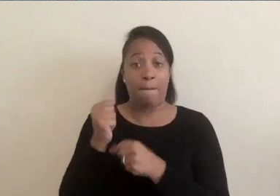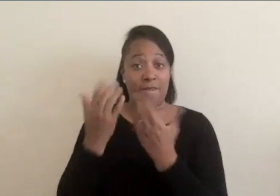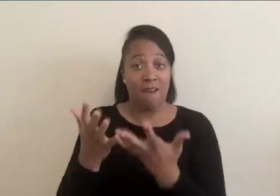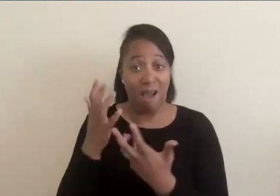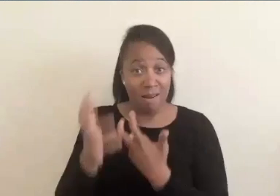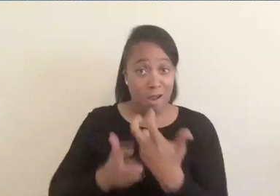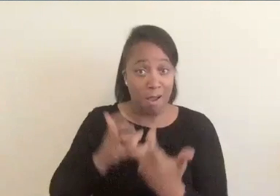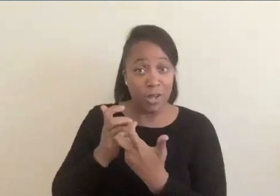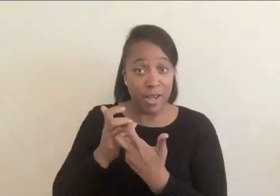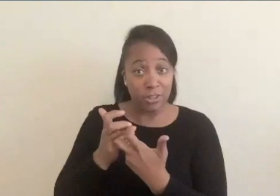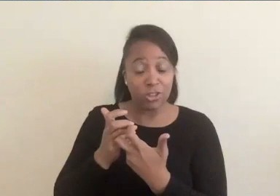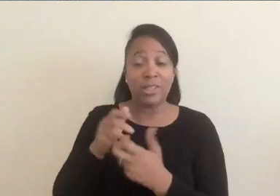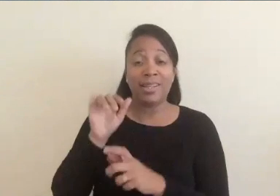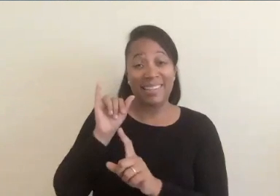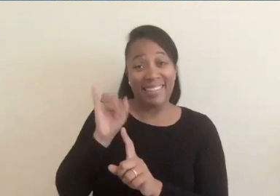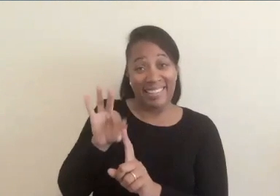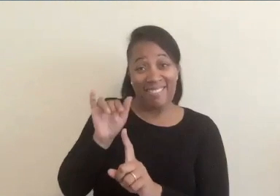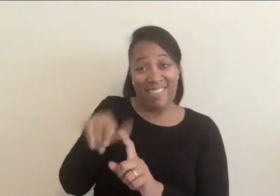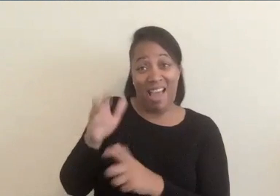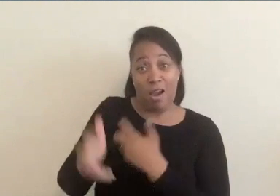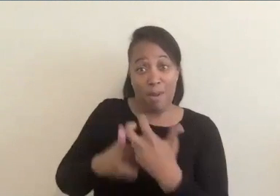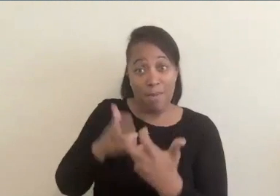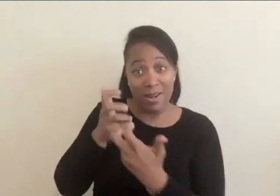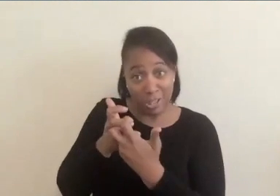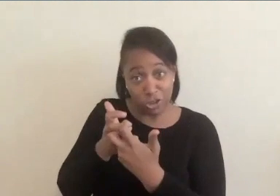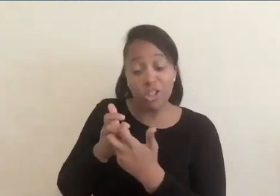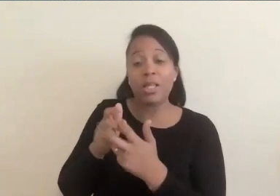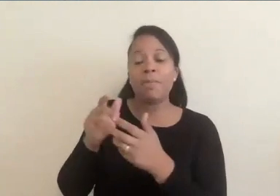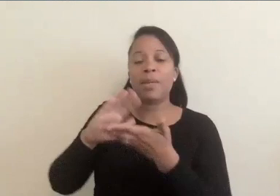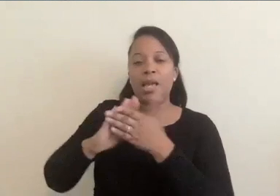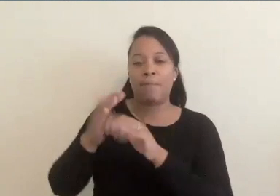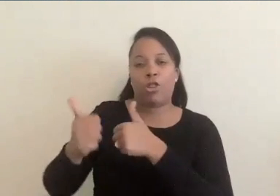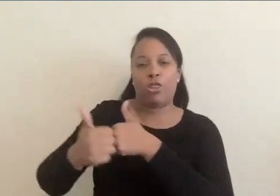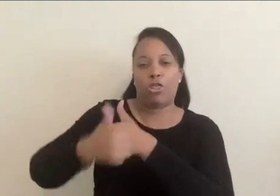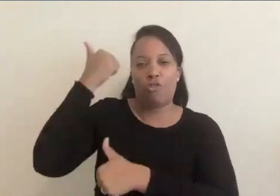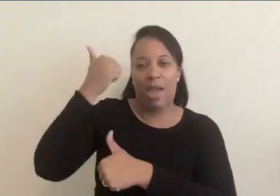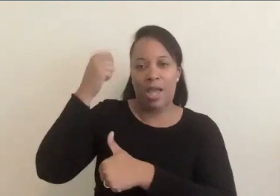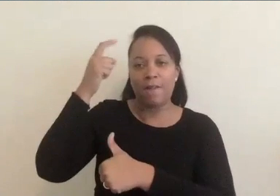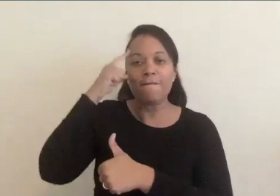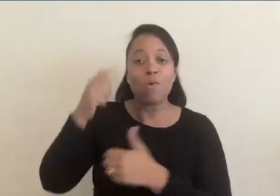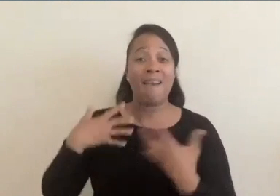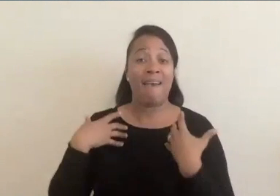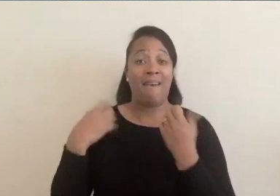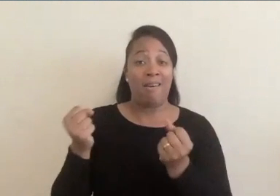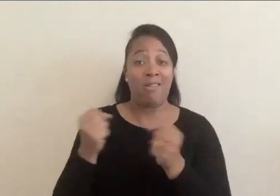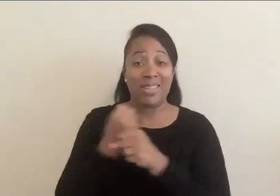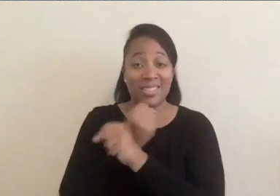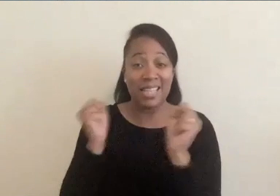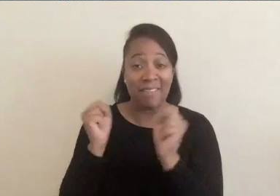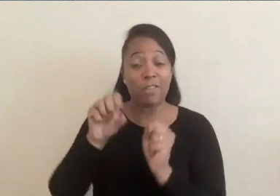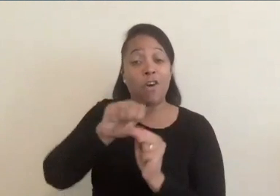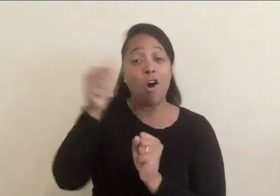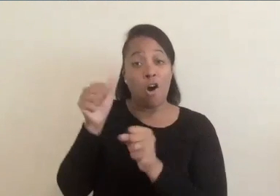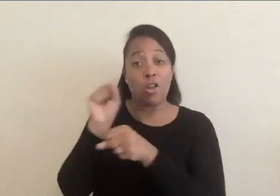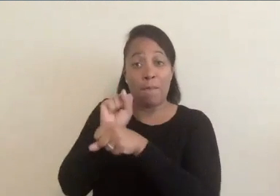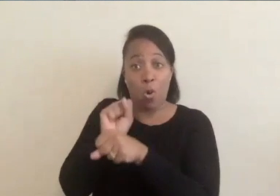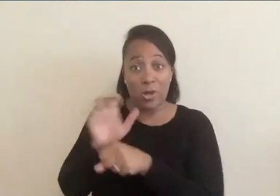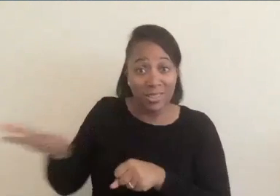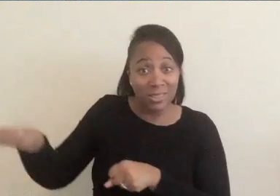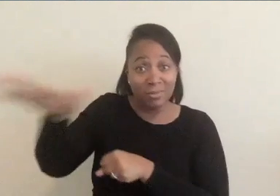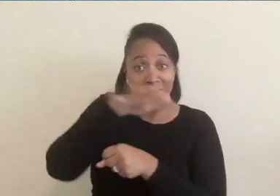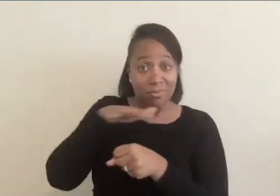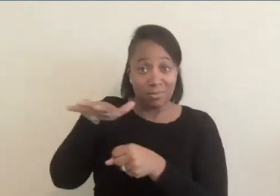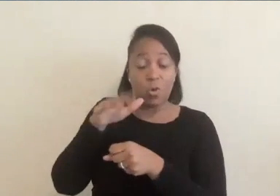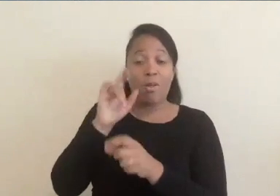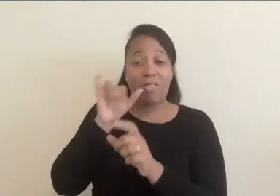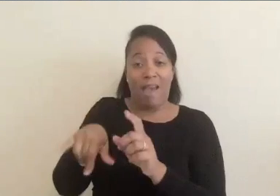accommodation is if that accommodation poses a direct threat to the health or safety of the employee